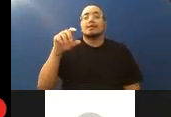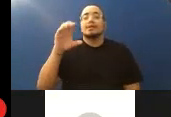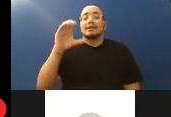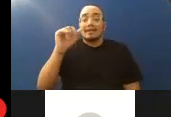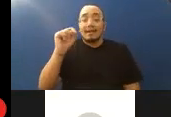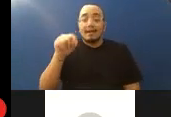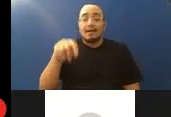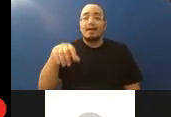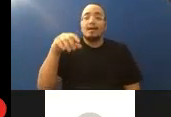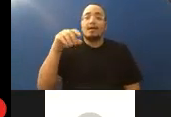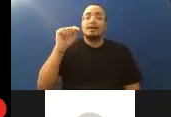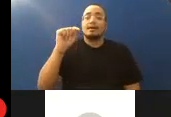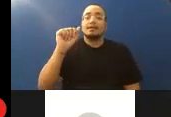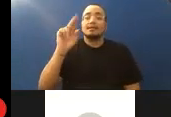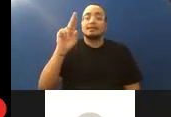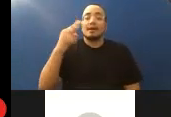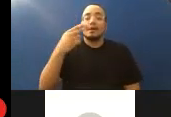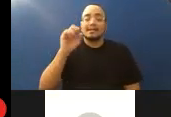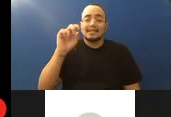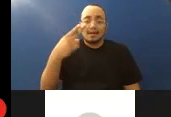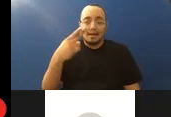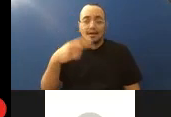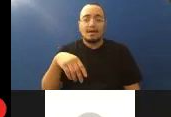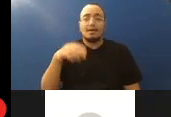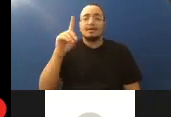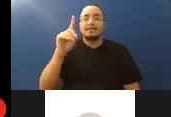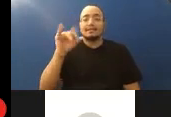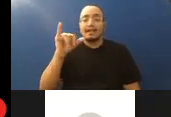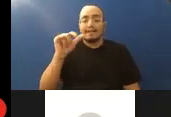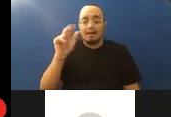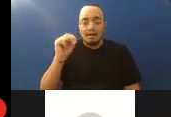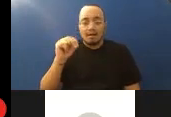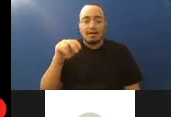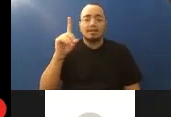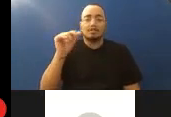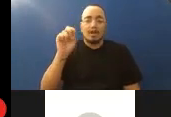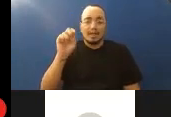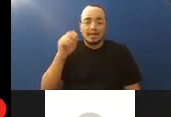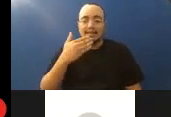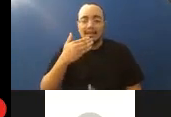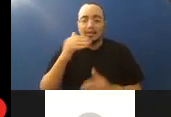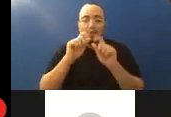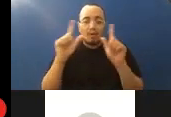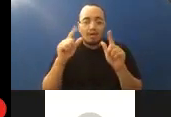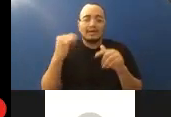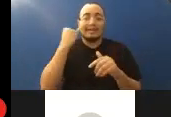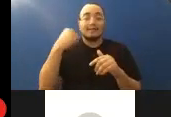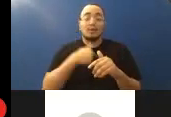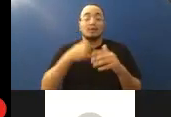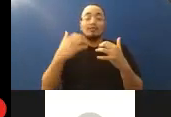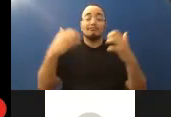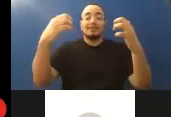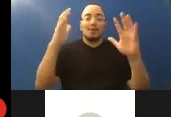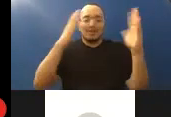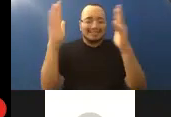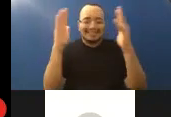were in person, people would be applauding loudly. It's been a pleasure to talk to y'all. Thank you. Thanks. Thank